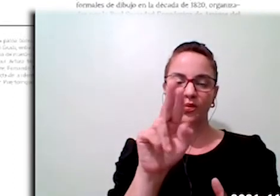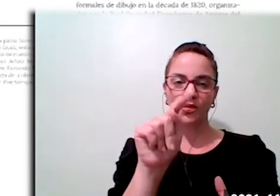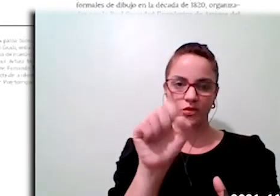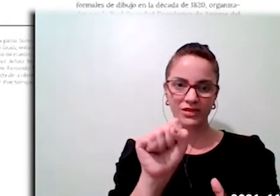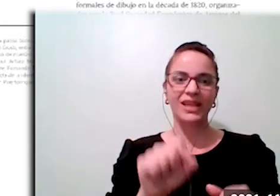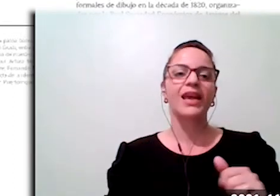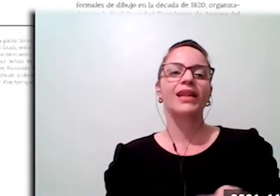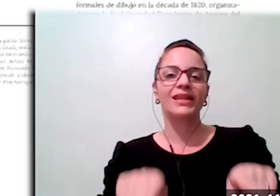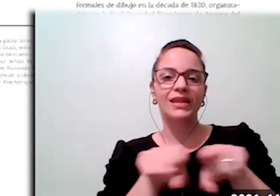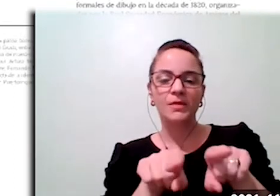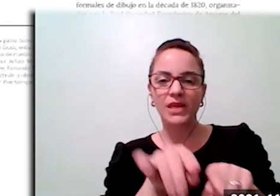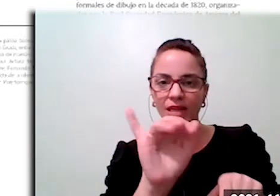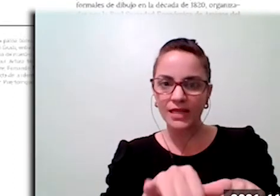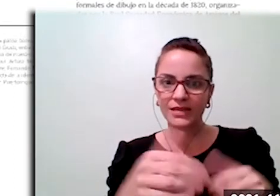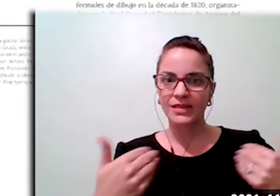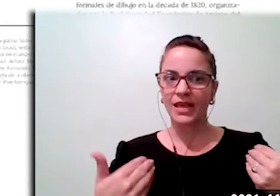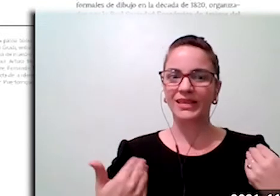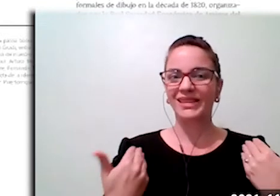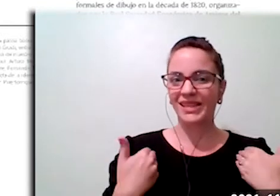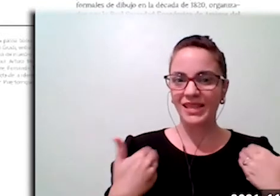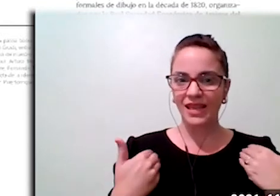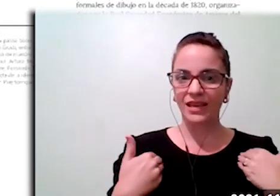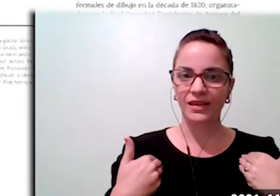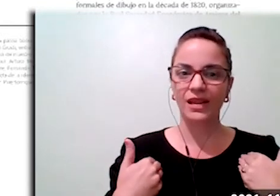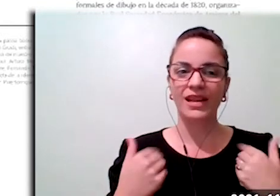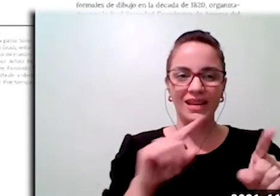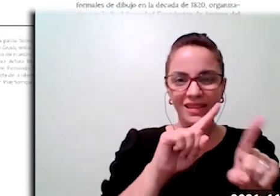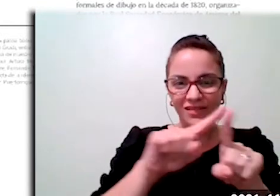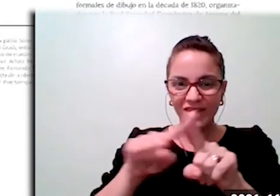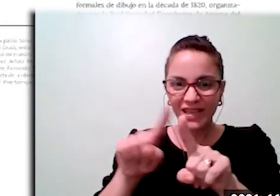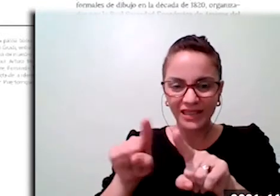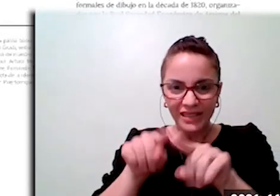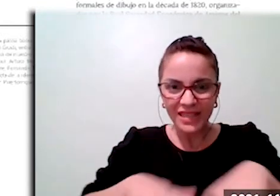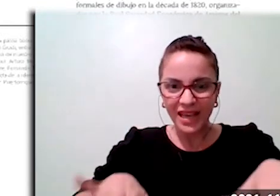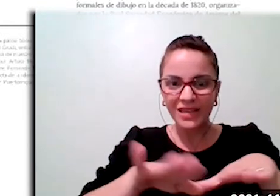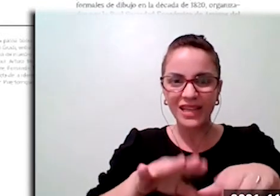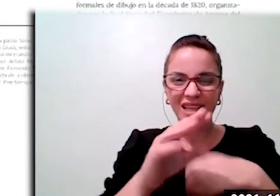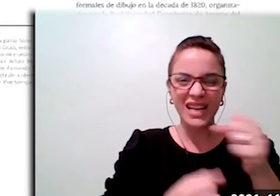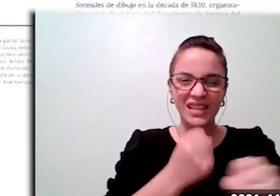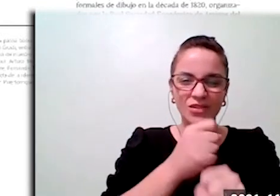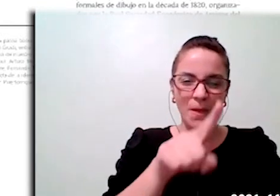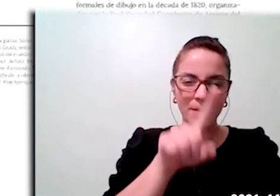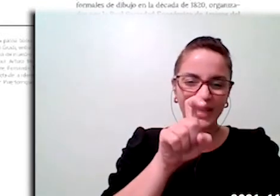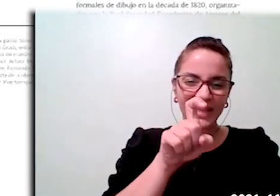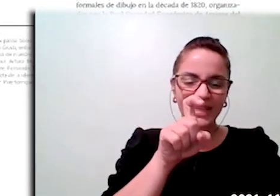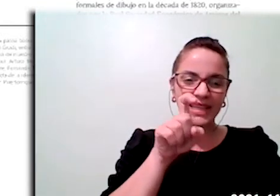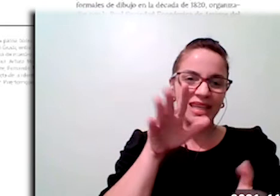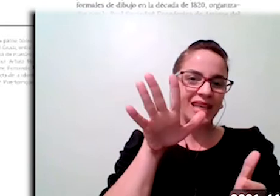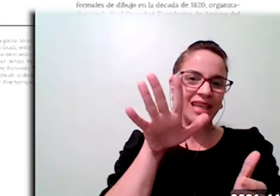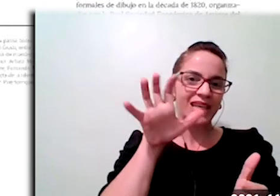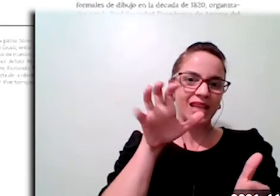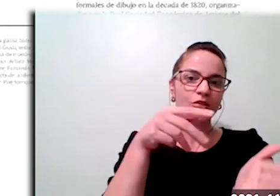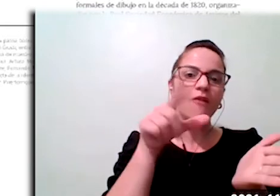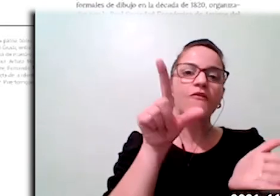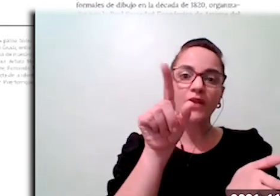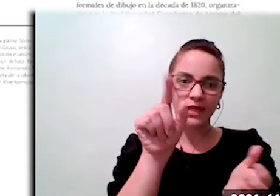the scenery of San Juan since 1520 as the cradle of military administration and evangelization during